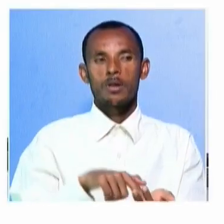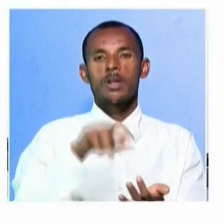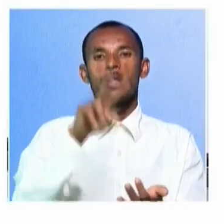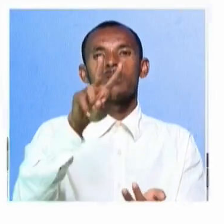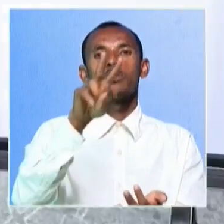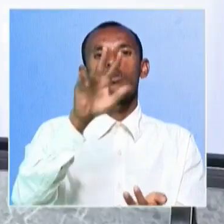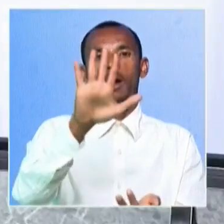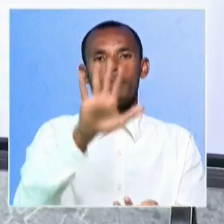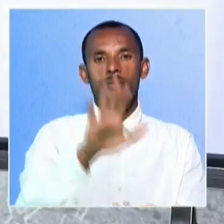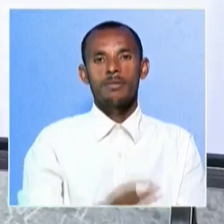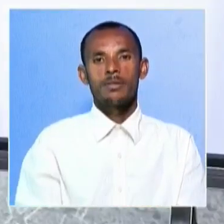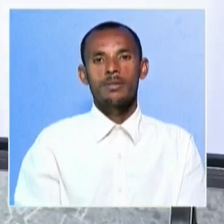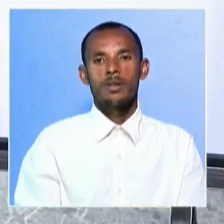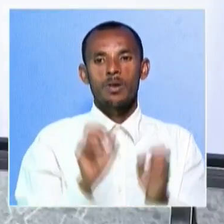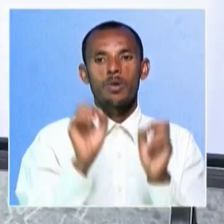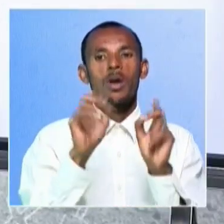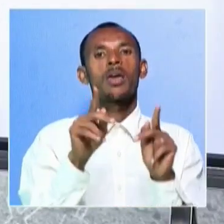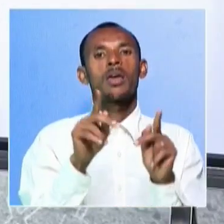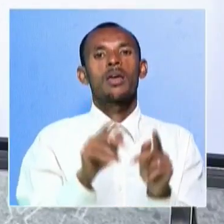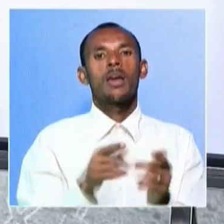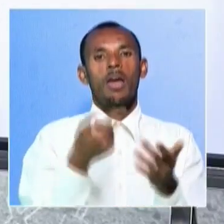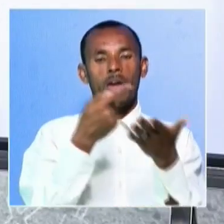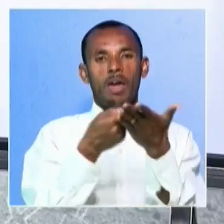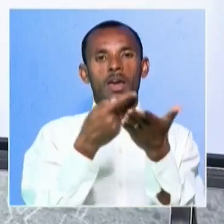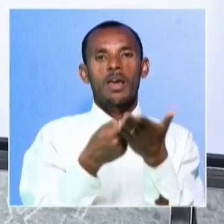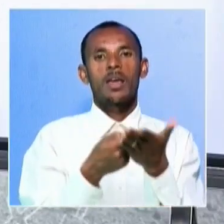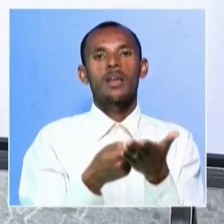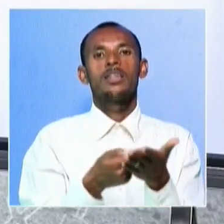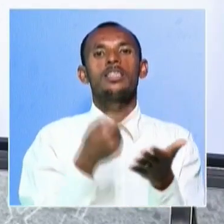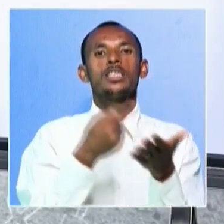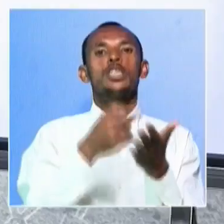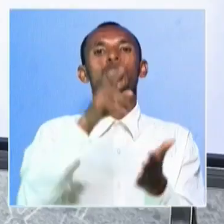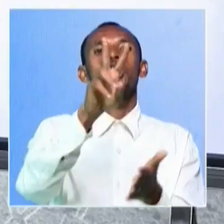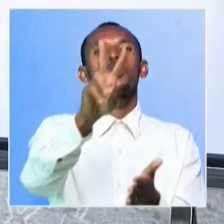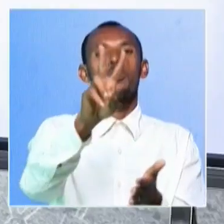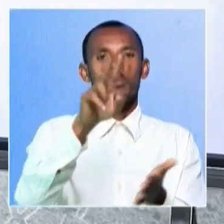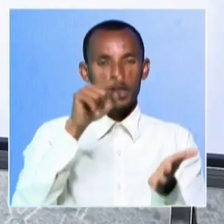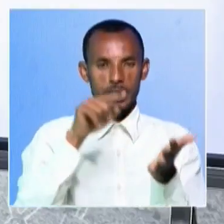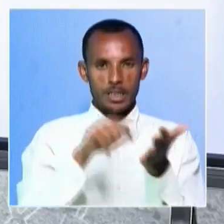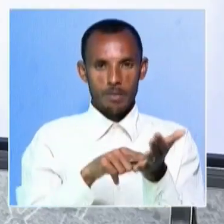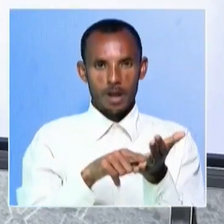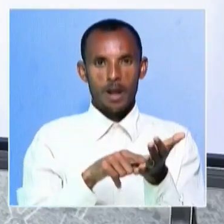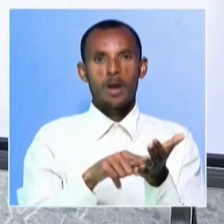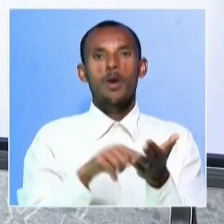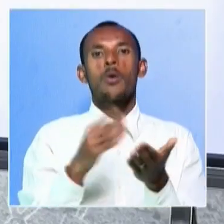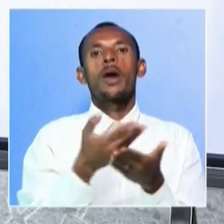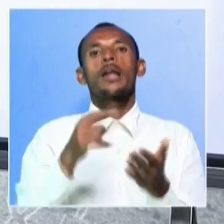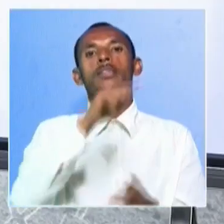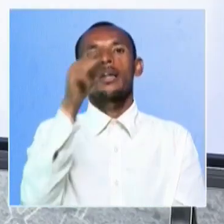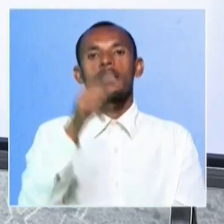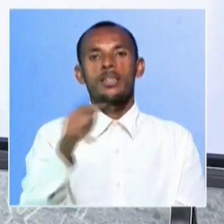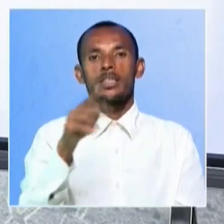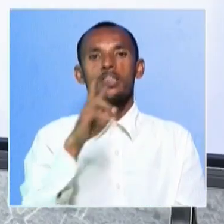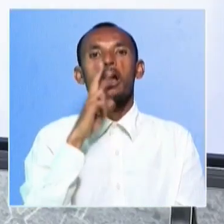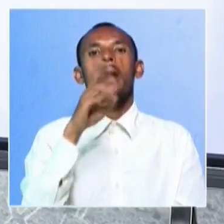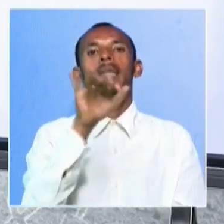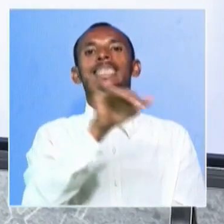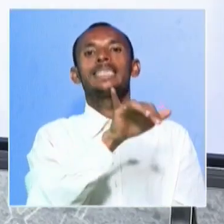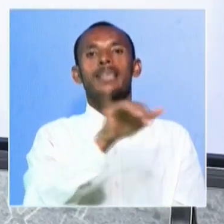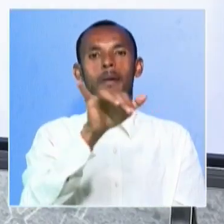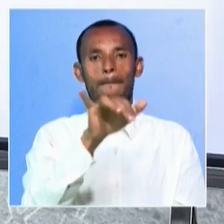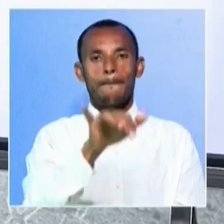4.25, okay? Here, these two are decimals where their integers are the same,